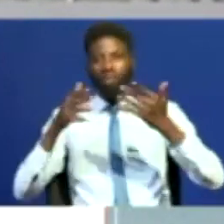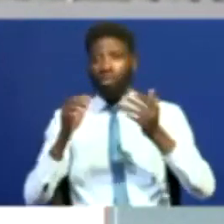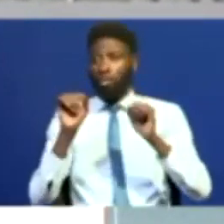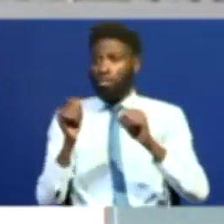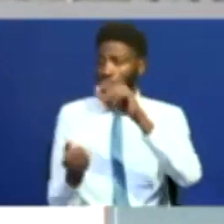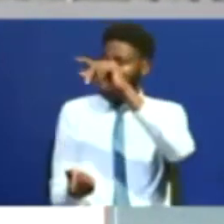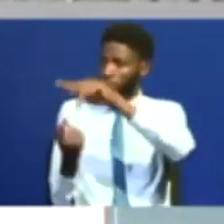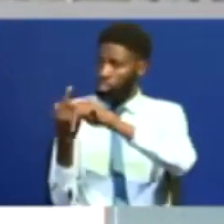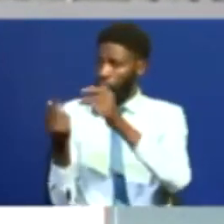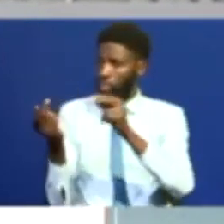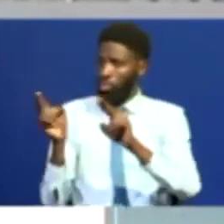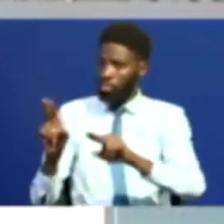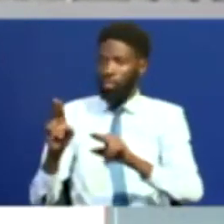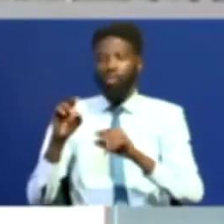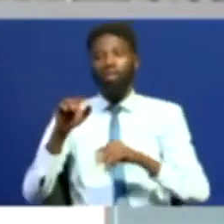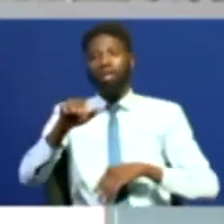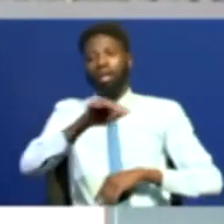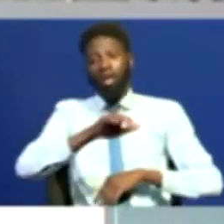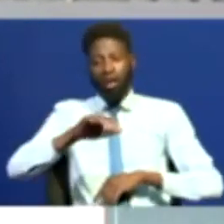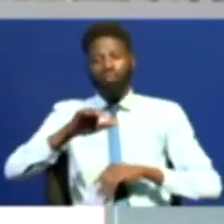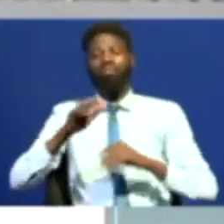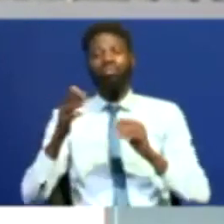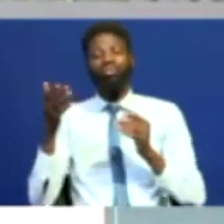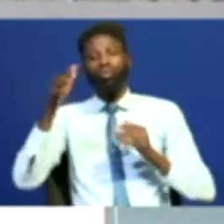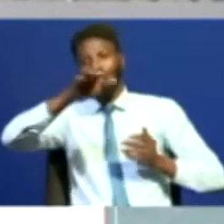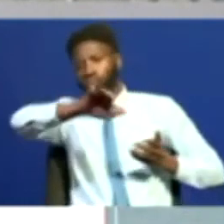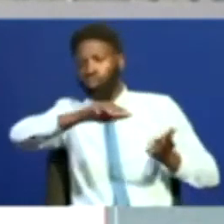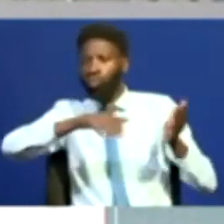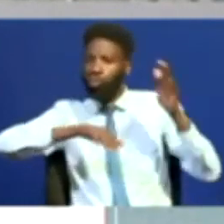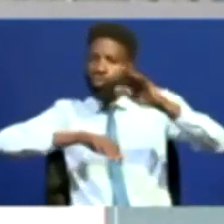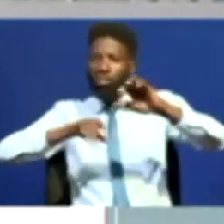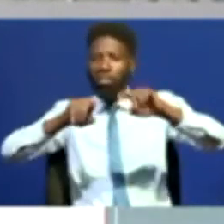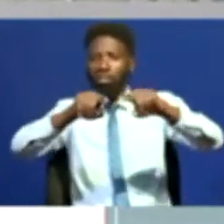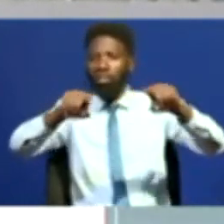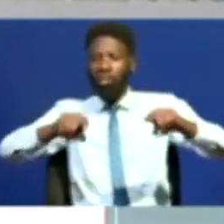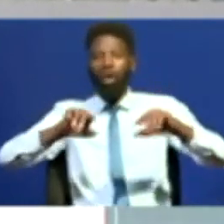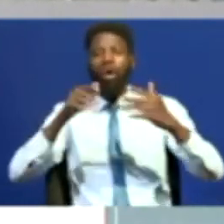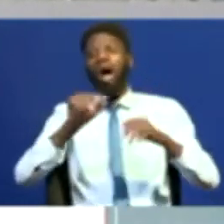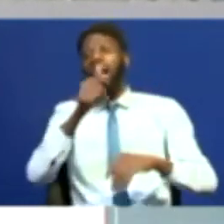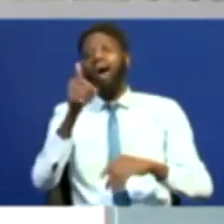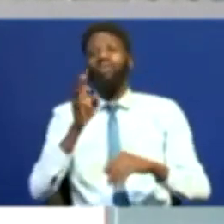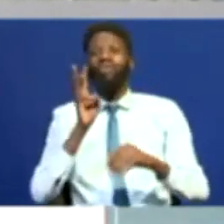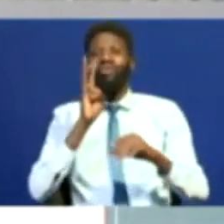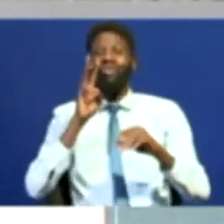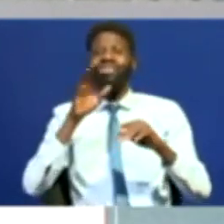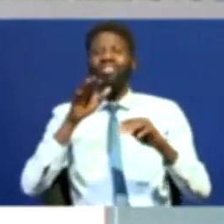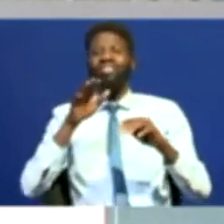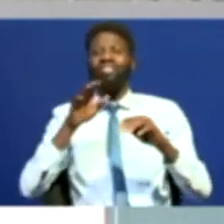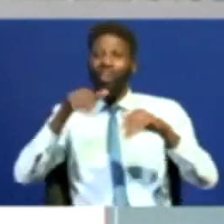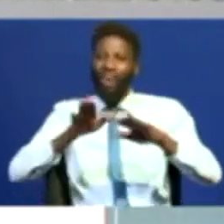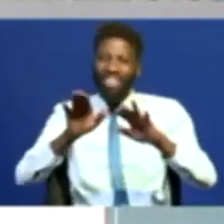incidences, both in swimming pools and in open waters. So it depends with the